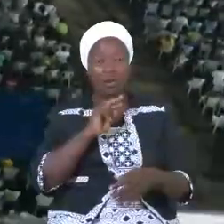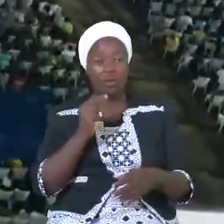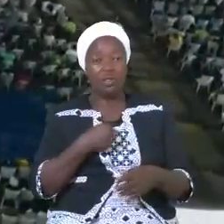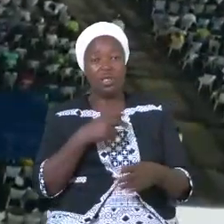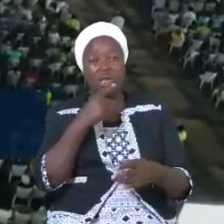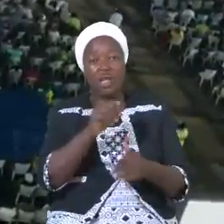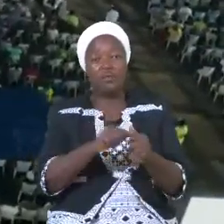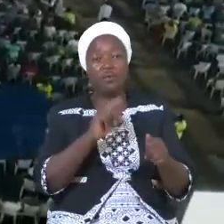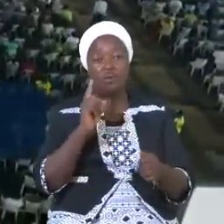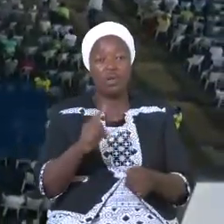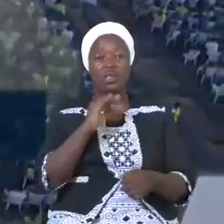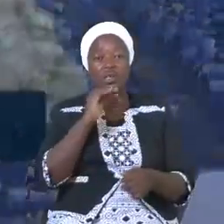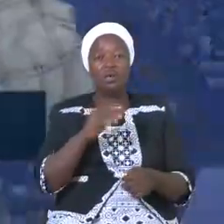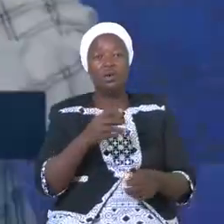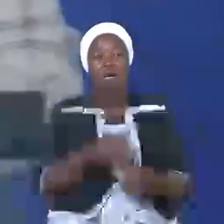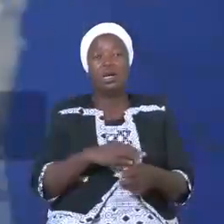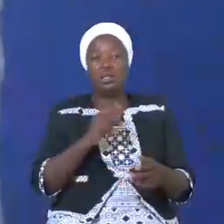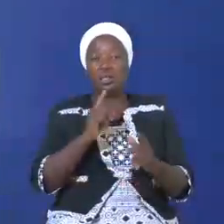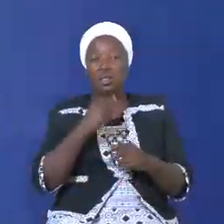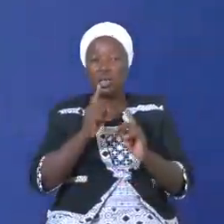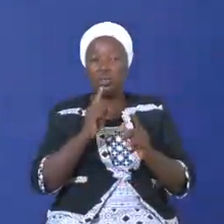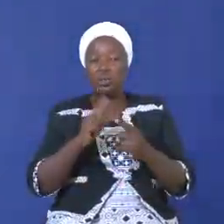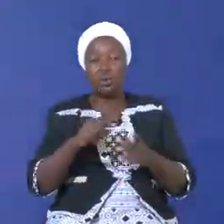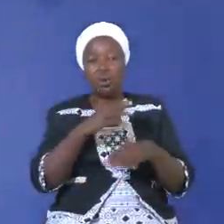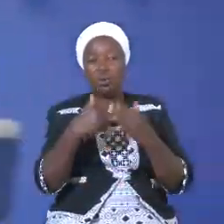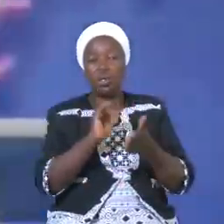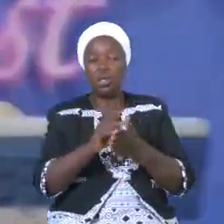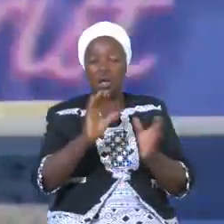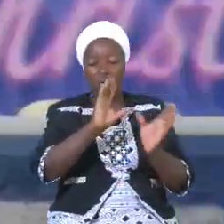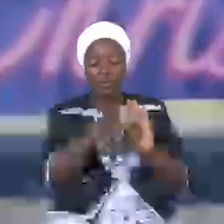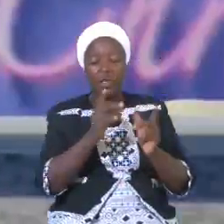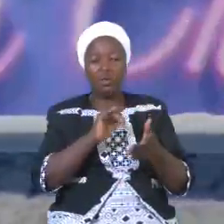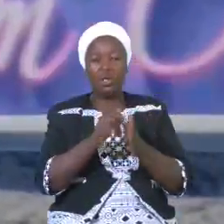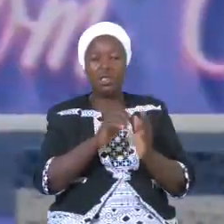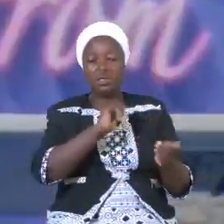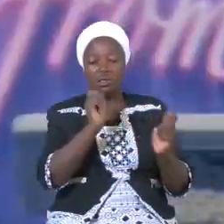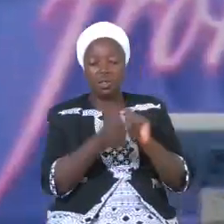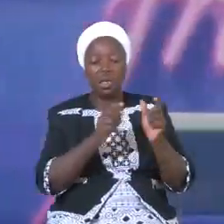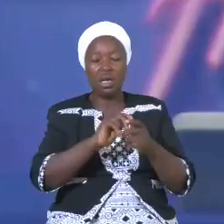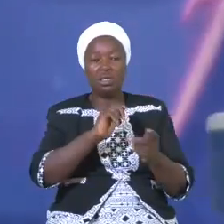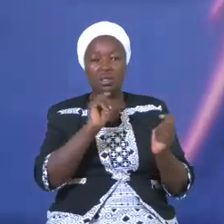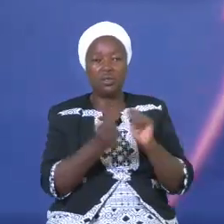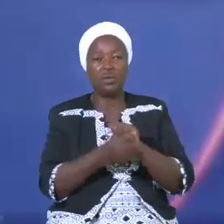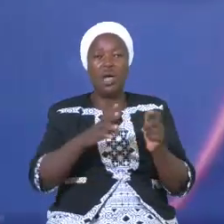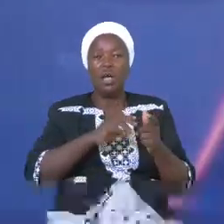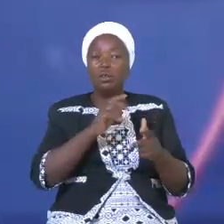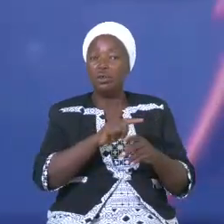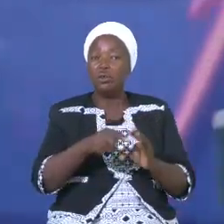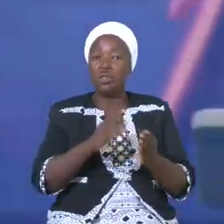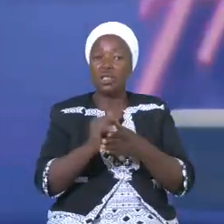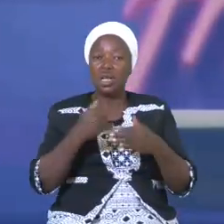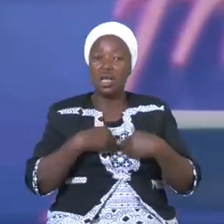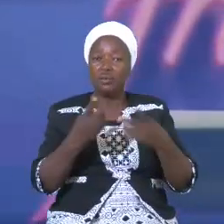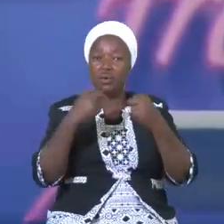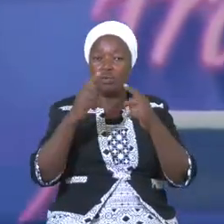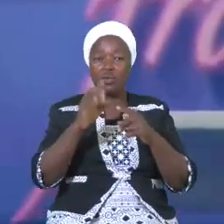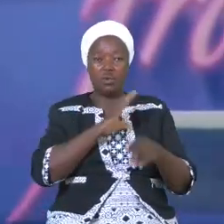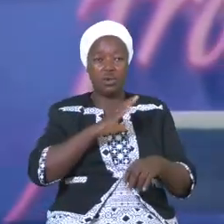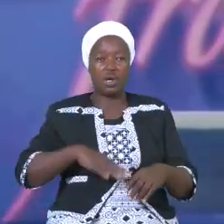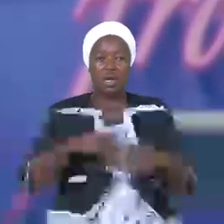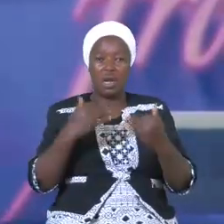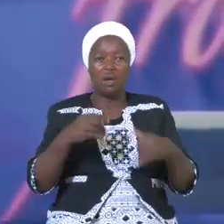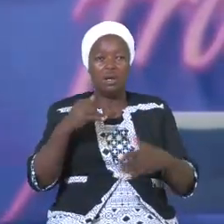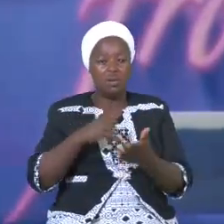talking about those who are converted those who are changes who are transformed and those who have come to christ now he makes it